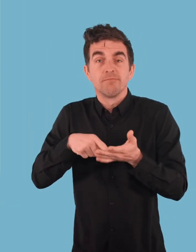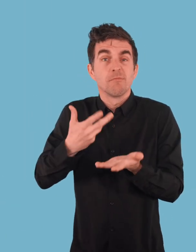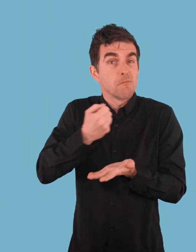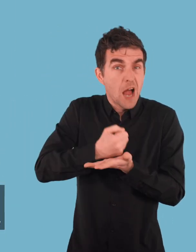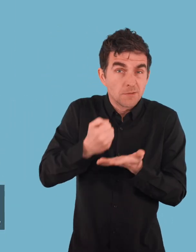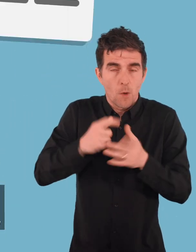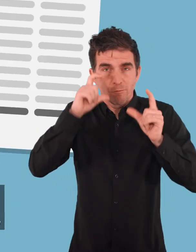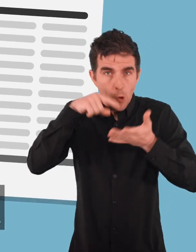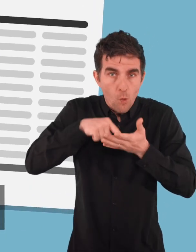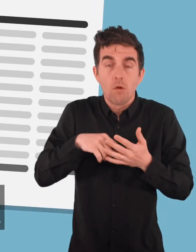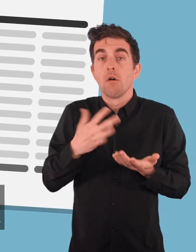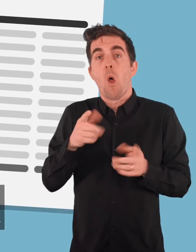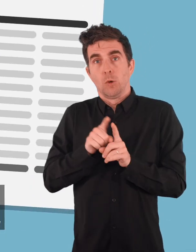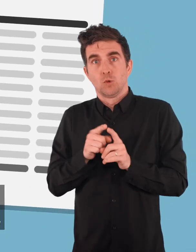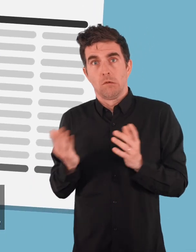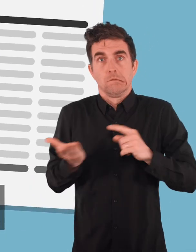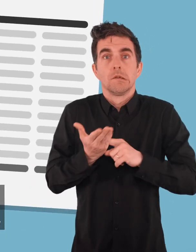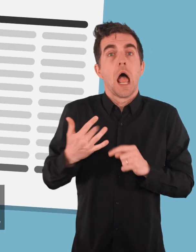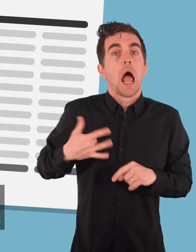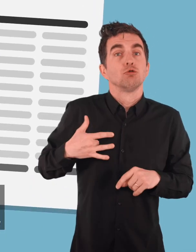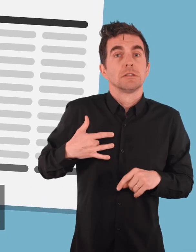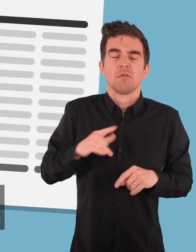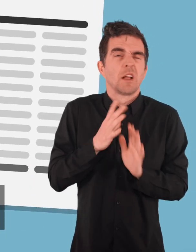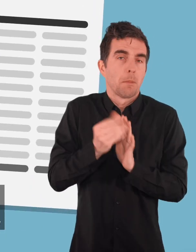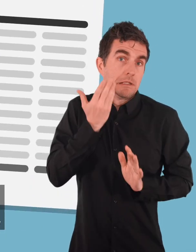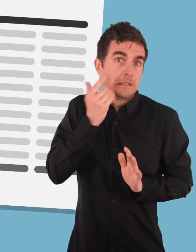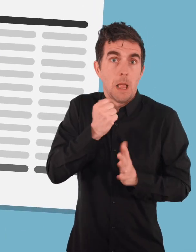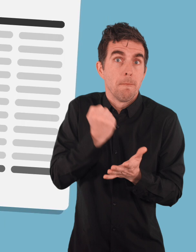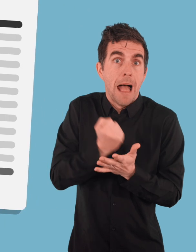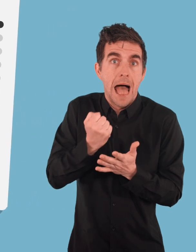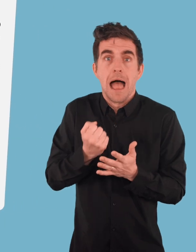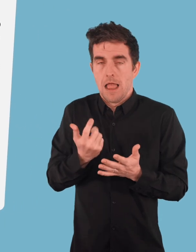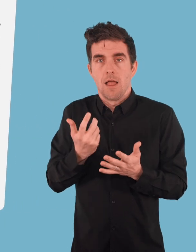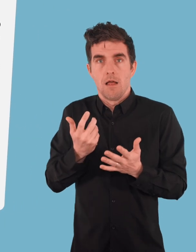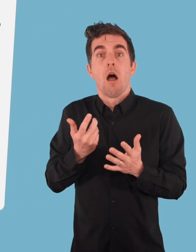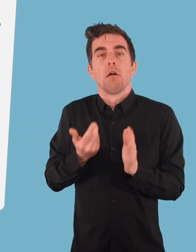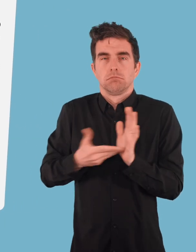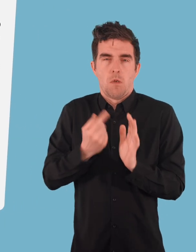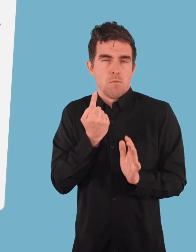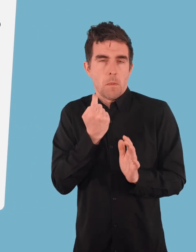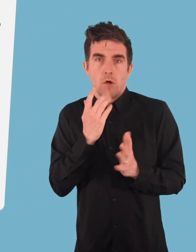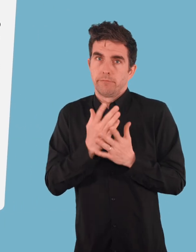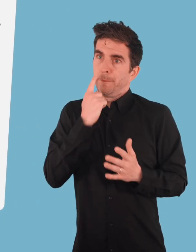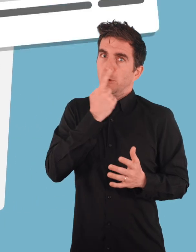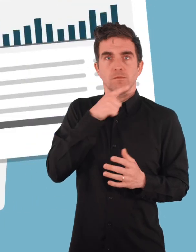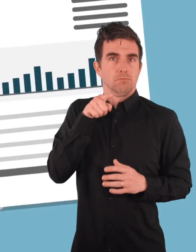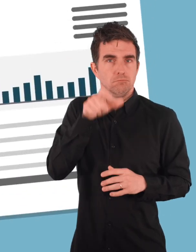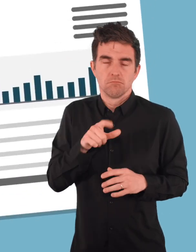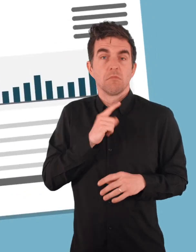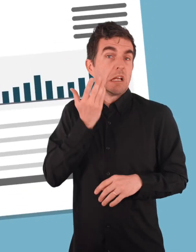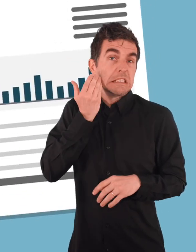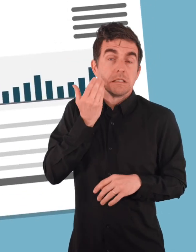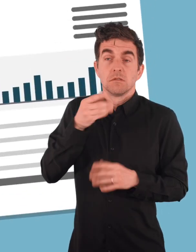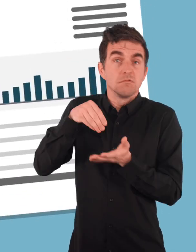passport, one proof of address, for example, a recent bank statement, as well as one other proof of your identity, such as a